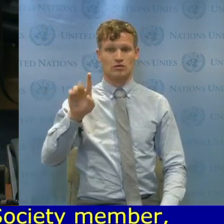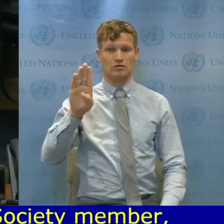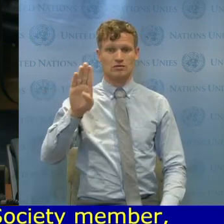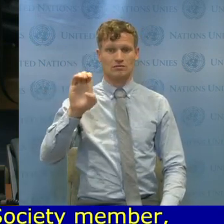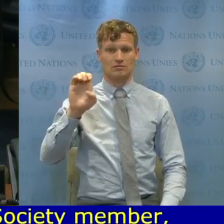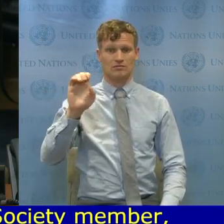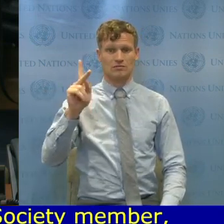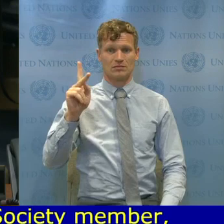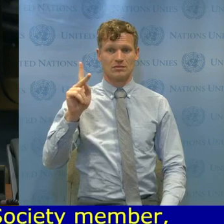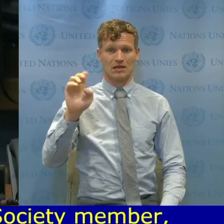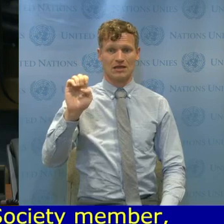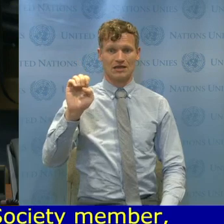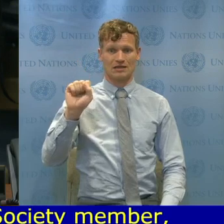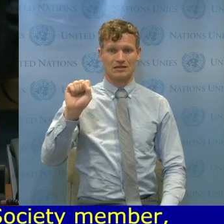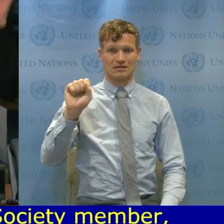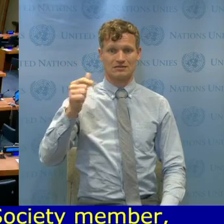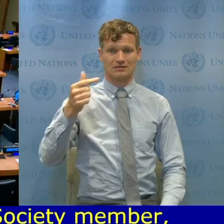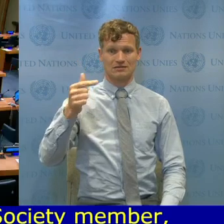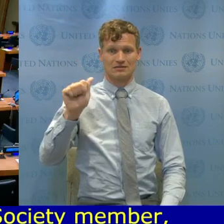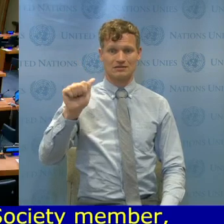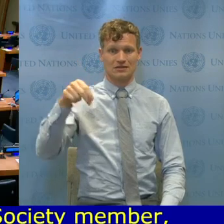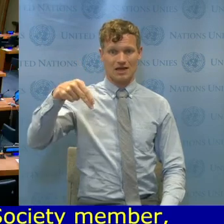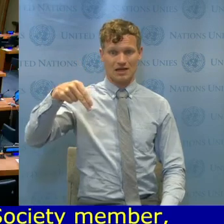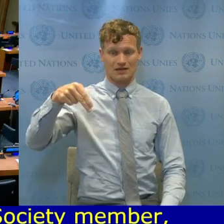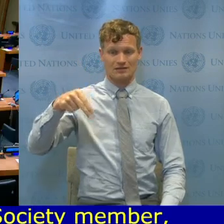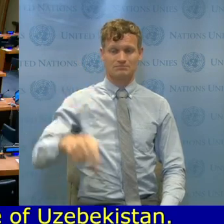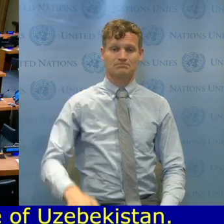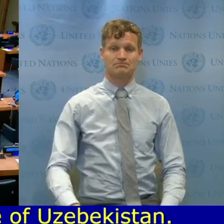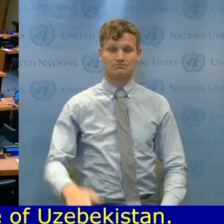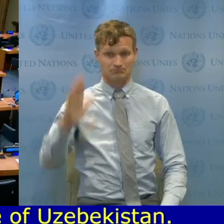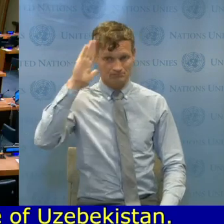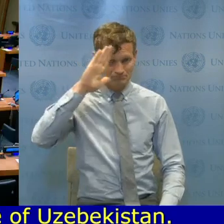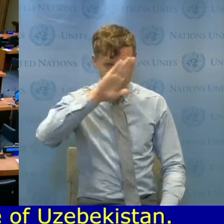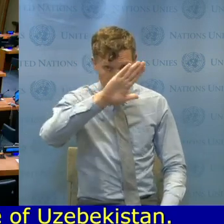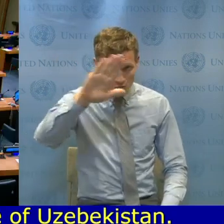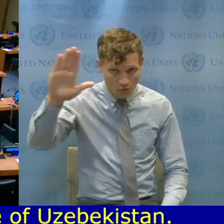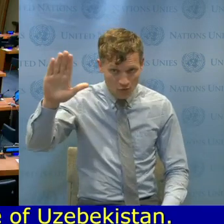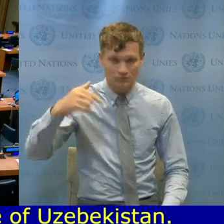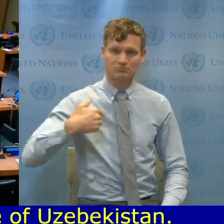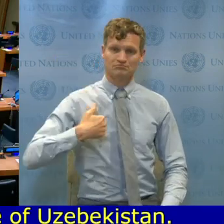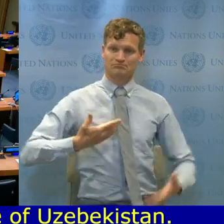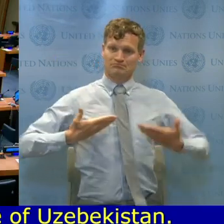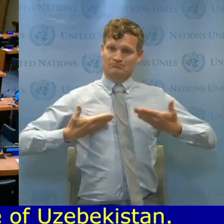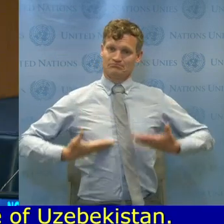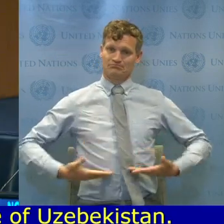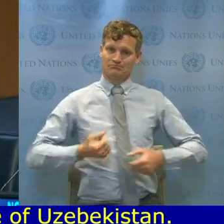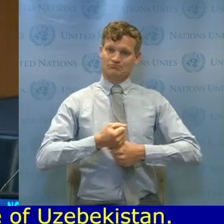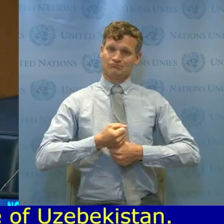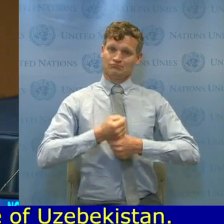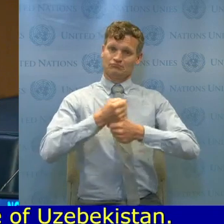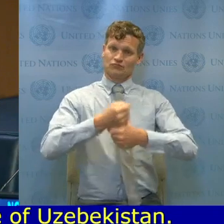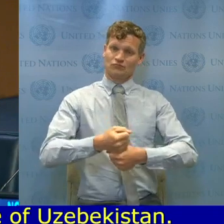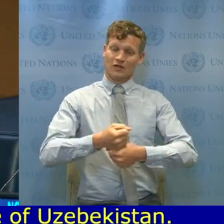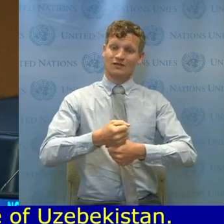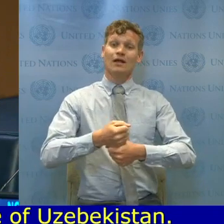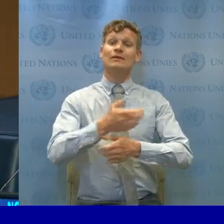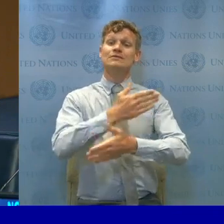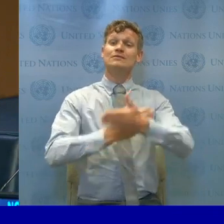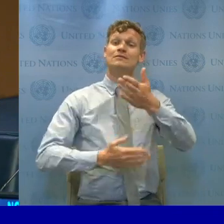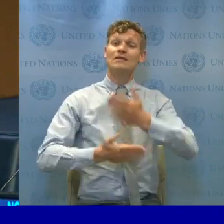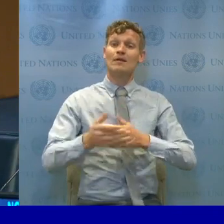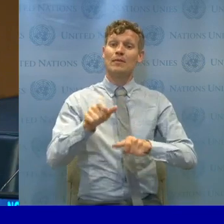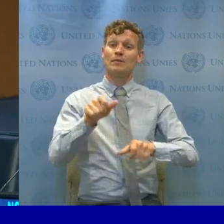Ladies and gentlemen, I'm Mirjahan Turdiyev from Uzbekistan. Here I'm representing the Association of Disabled People of Uzbekistan.